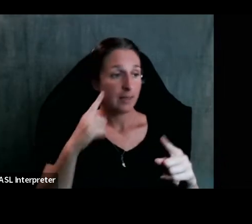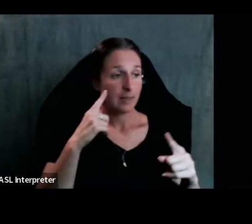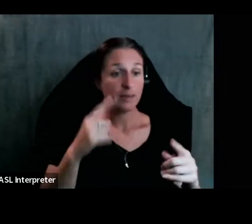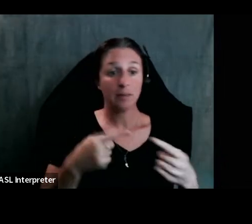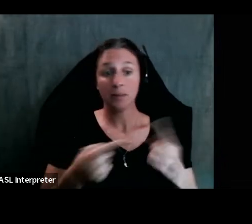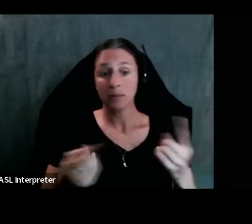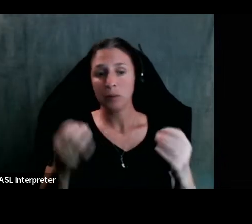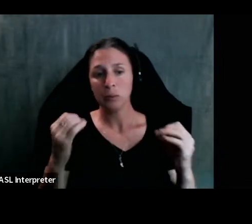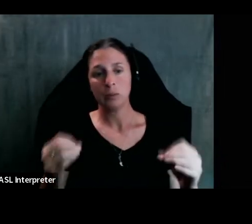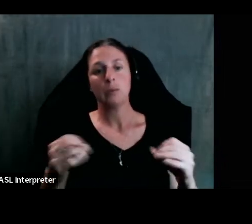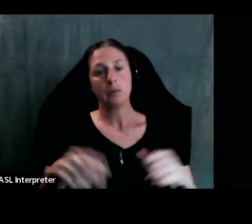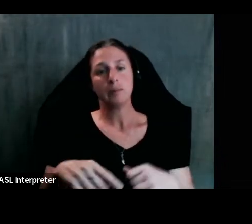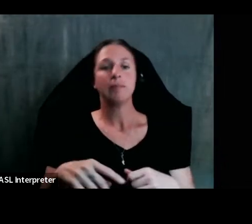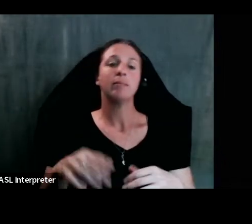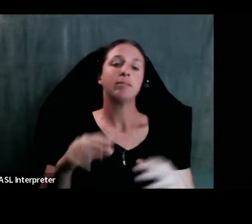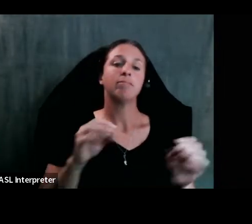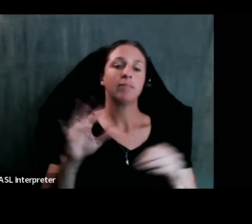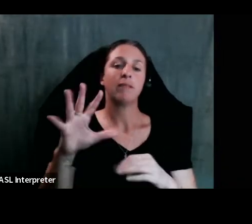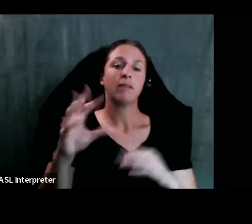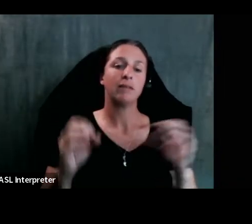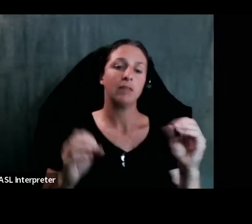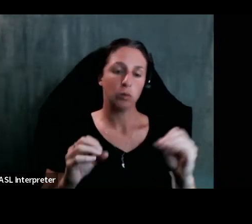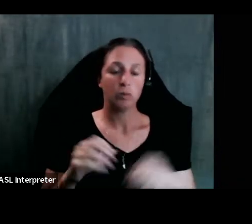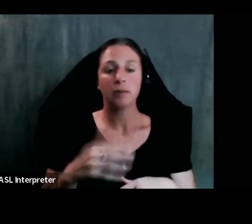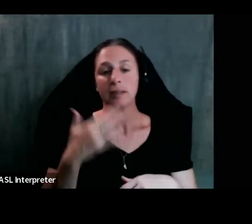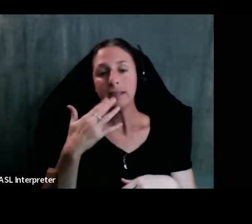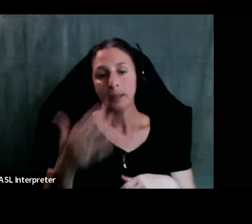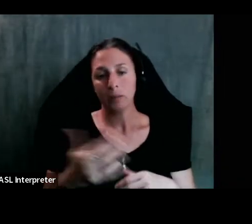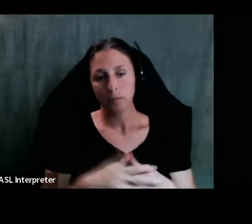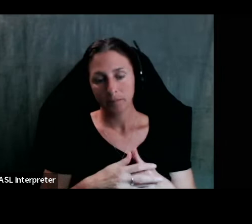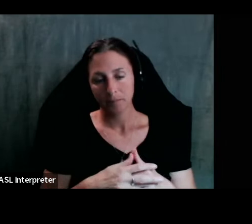is carried 5-0. Thank you. Thank you.